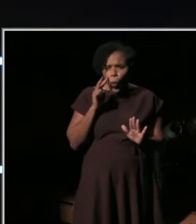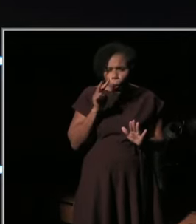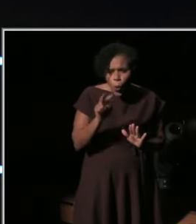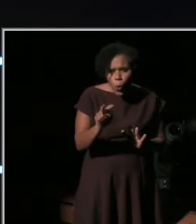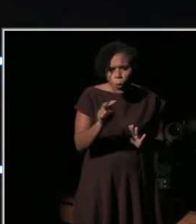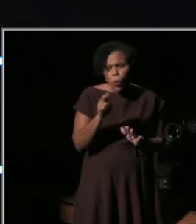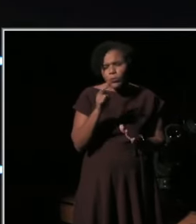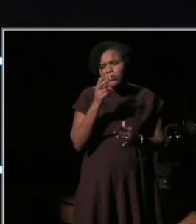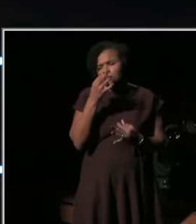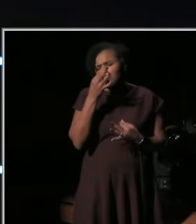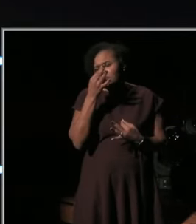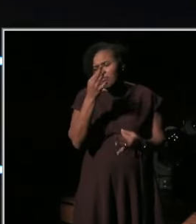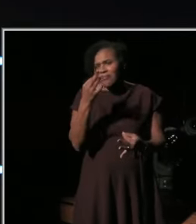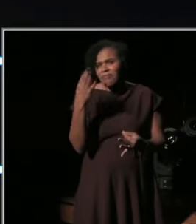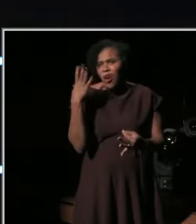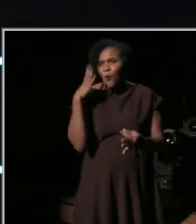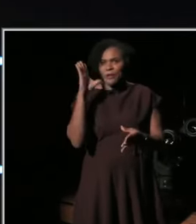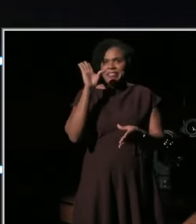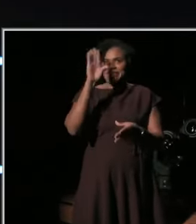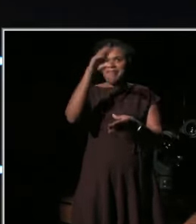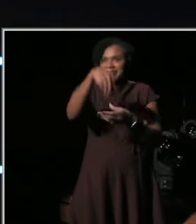I had been there.